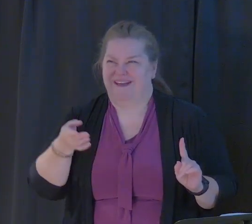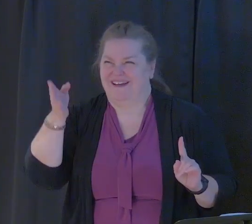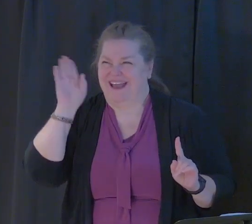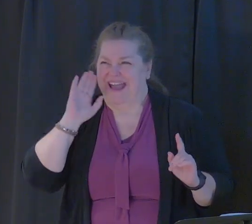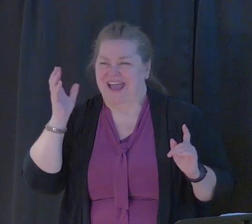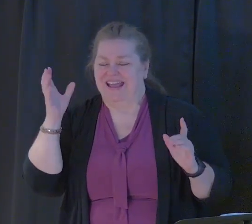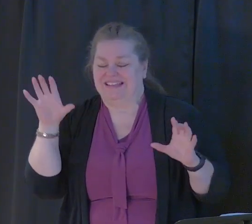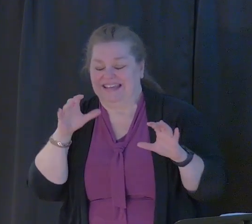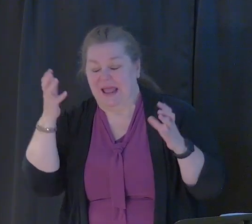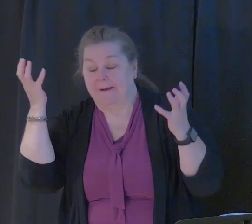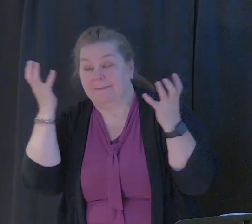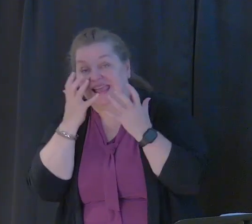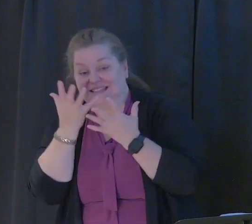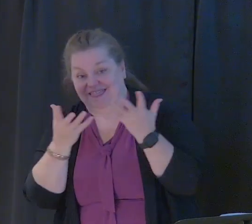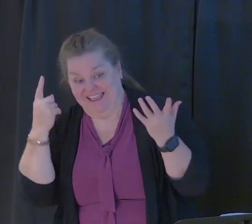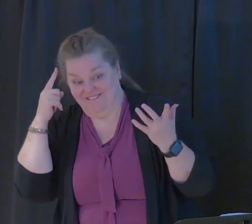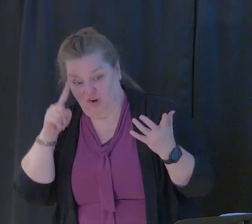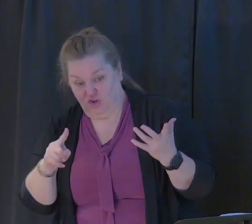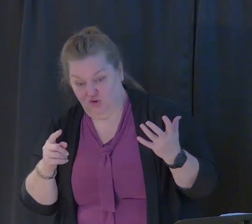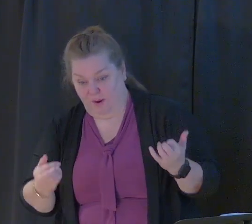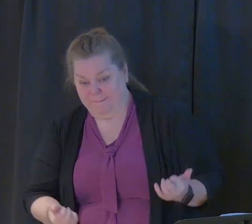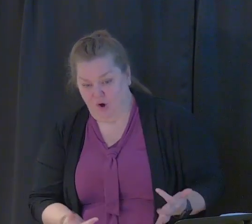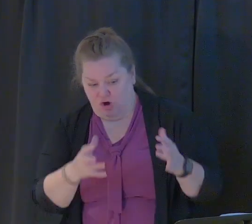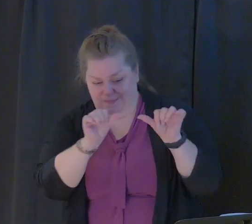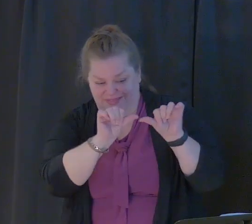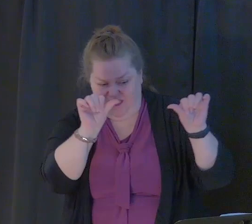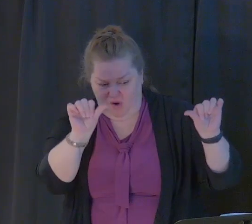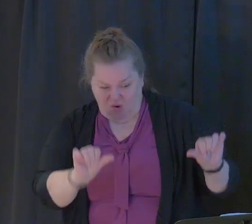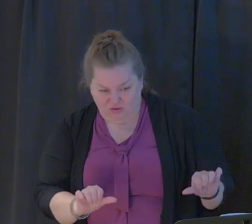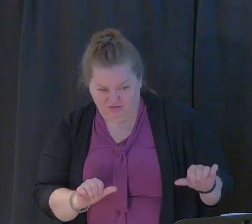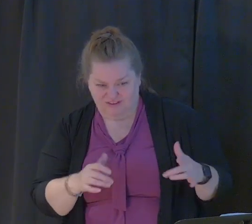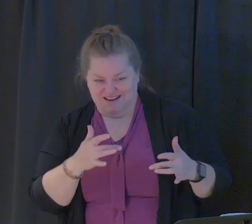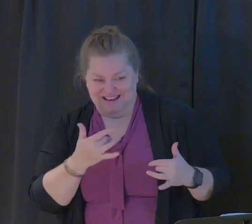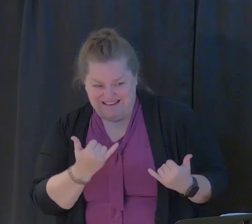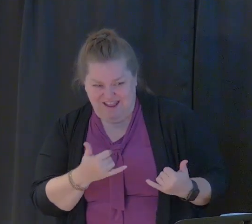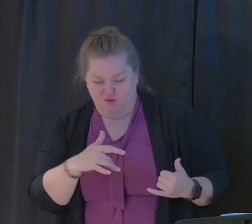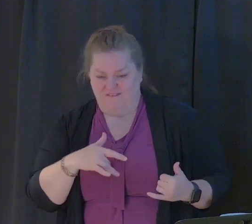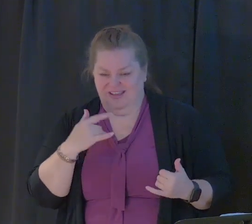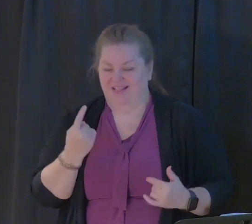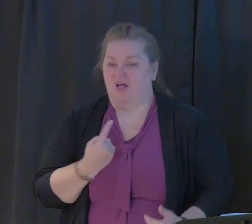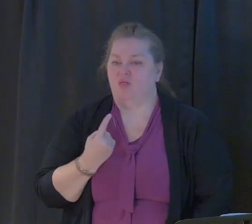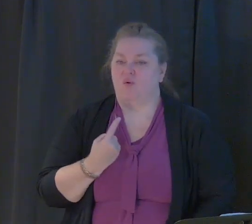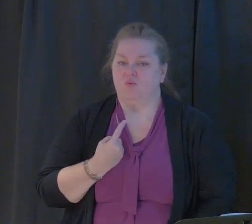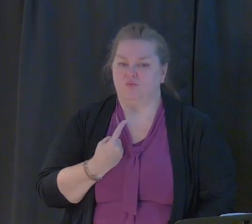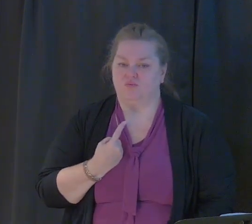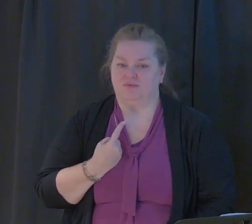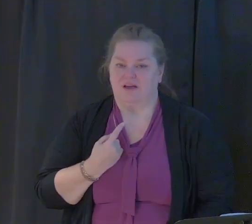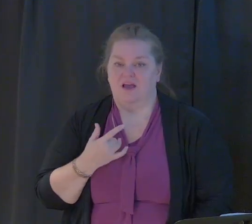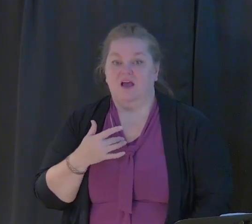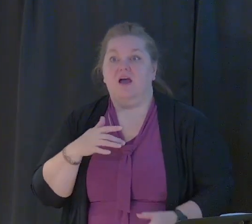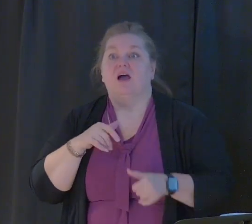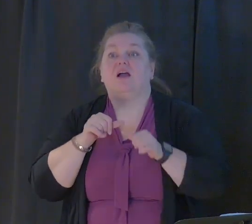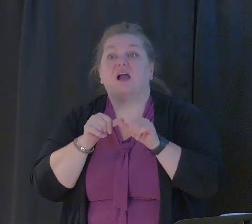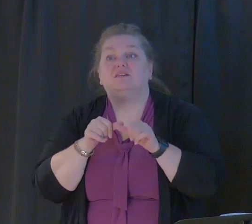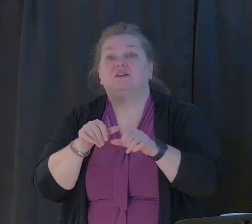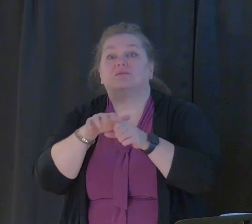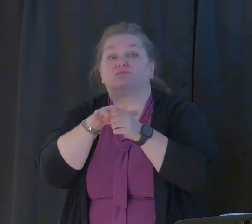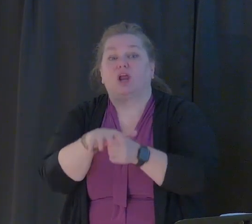for you. Why would you ever think or feel that you're alone? He's worn out by the constant pressure of serving